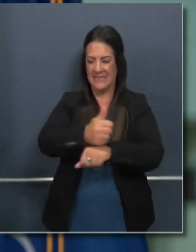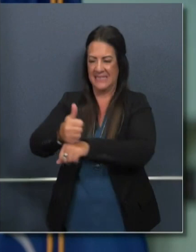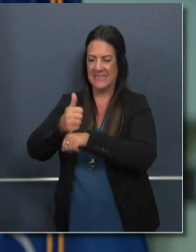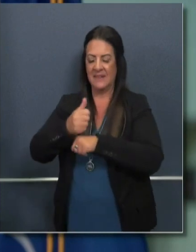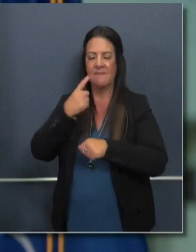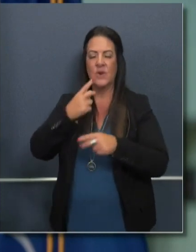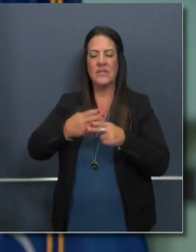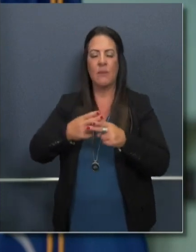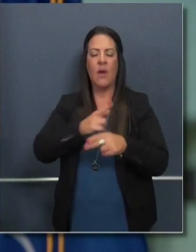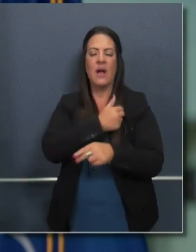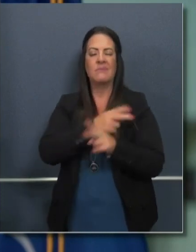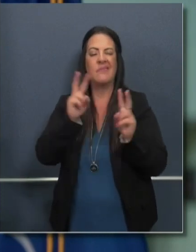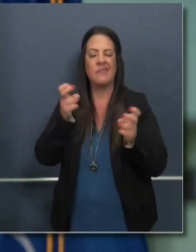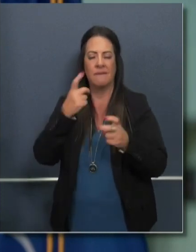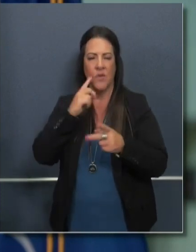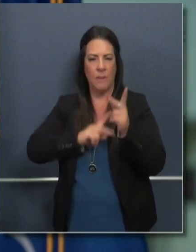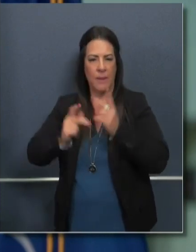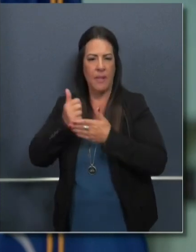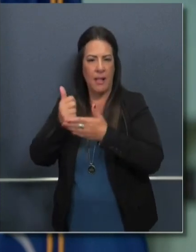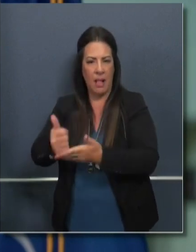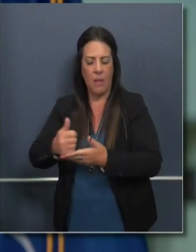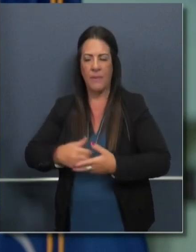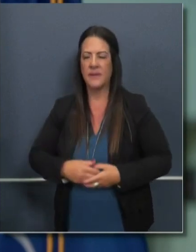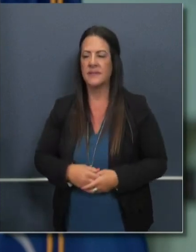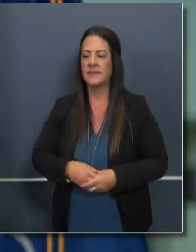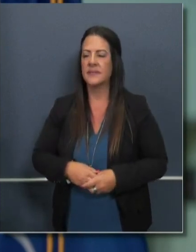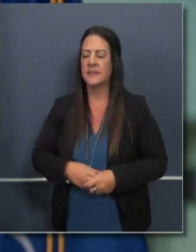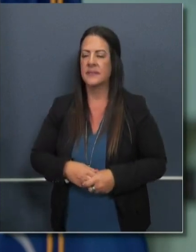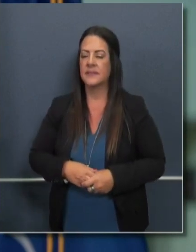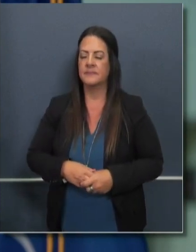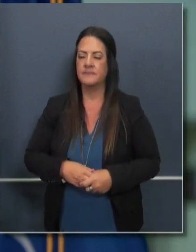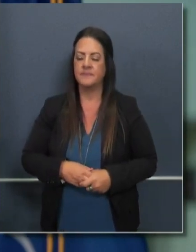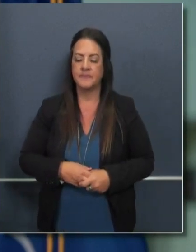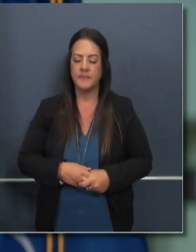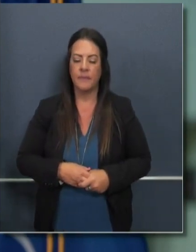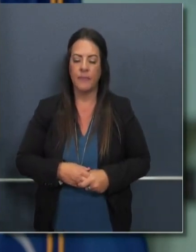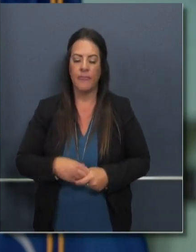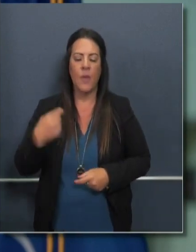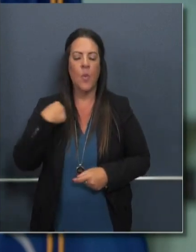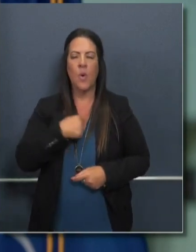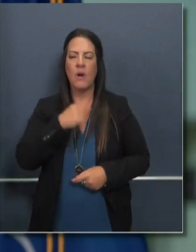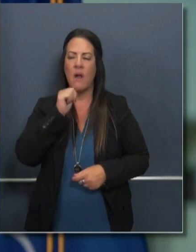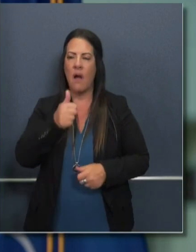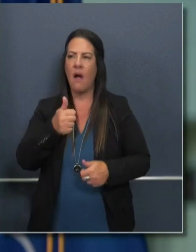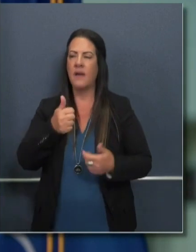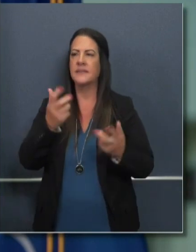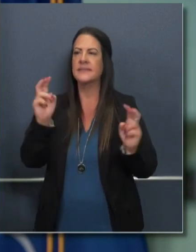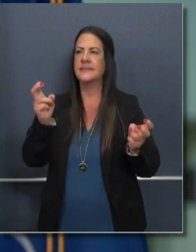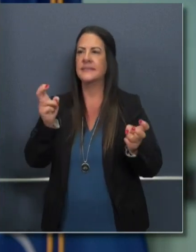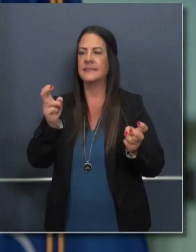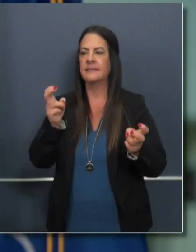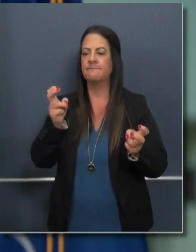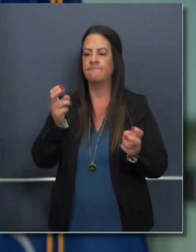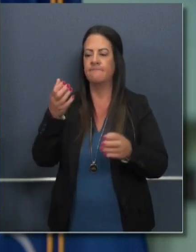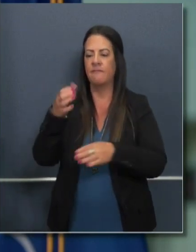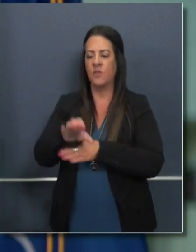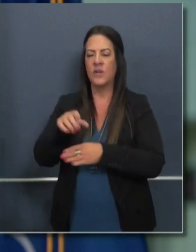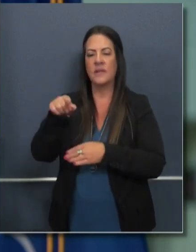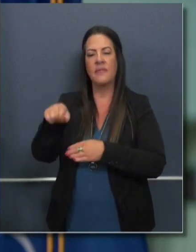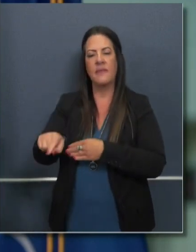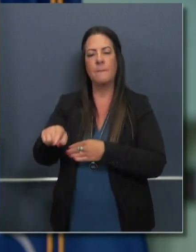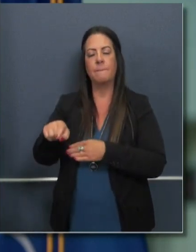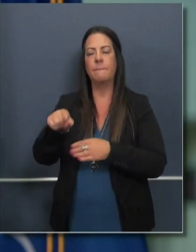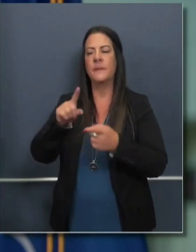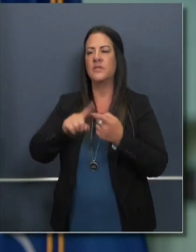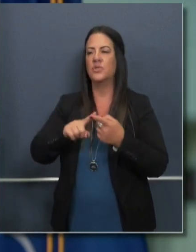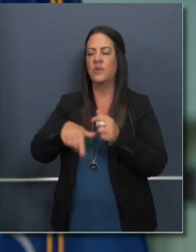where we simply put a pause. We're not moving forward. We're not attesting to any criteria to allow them to move into phases